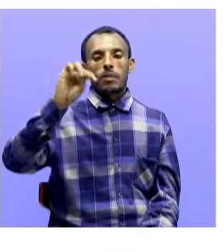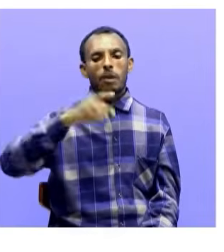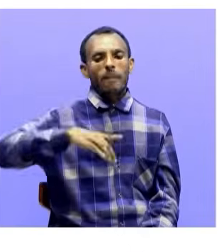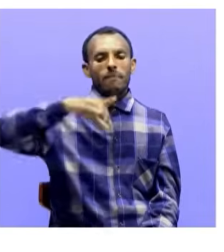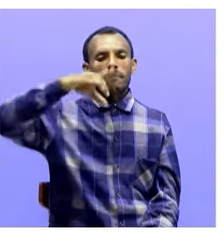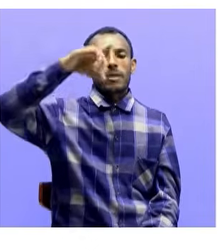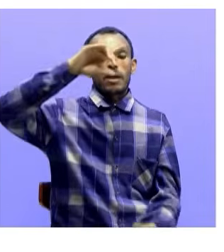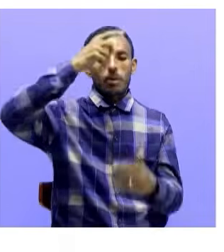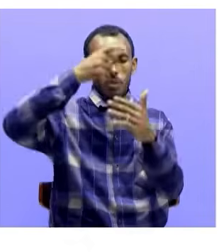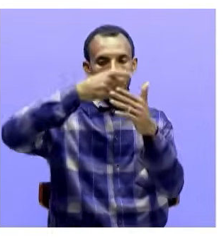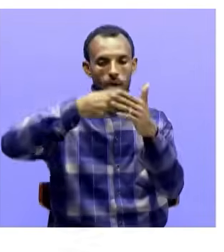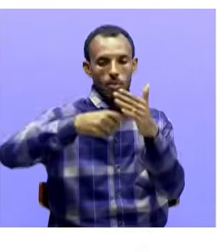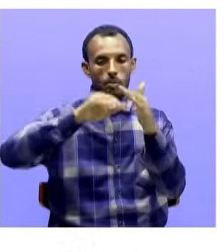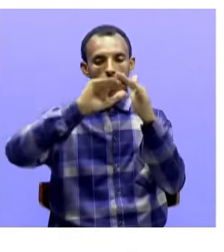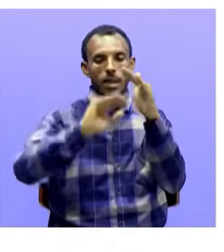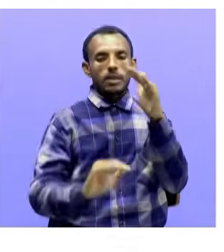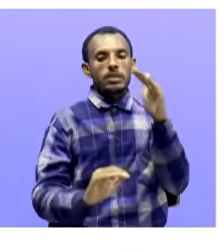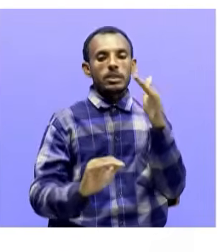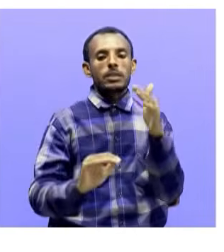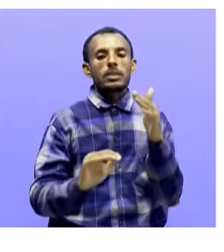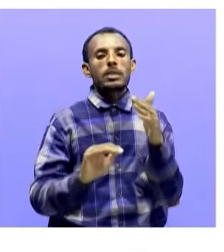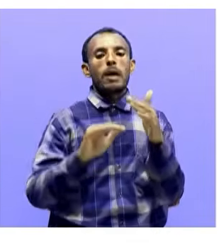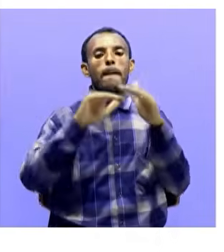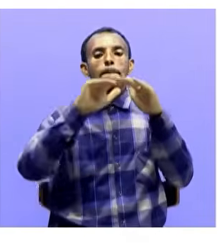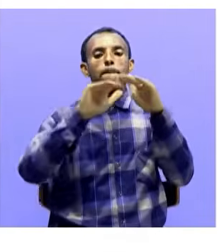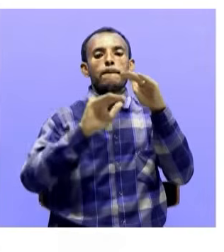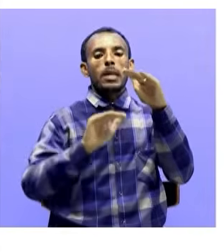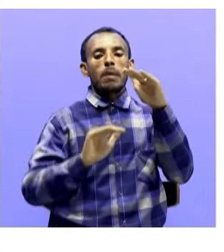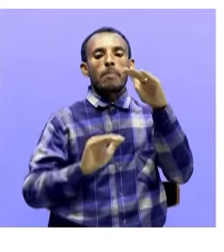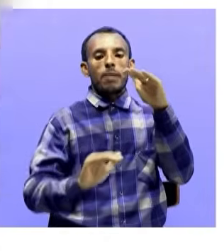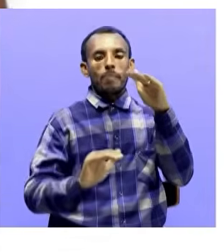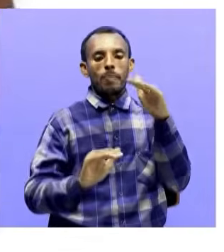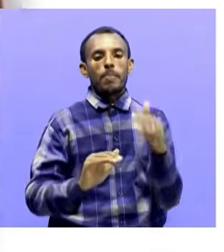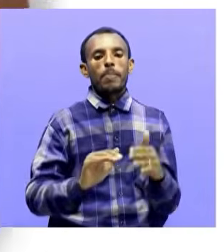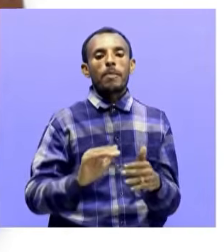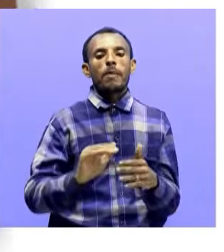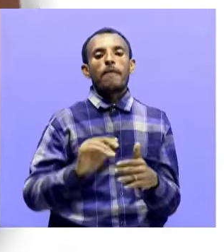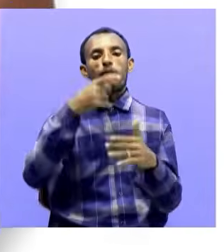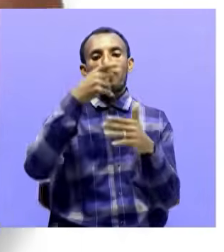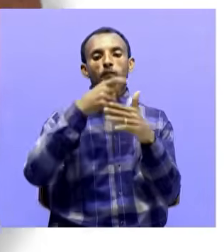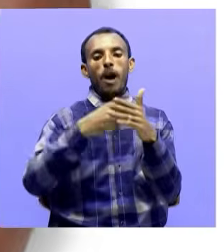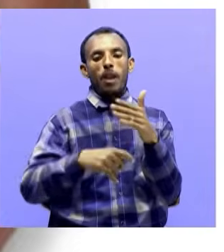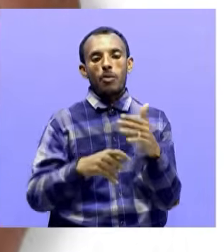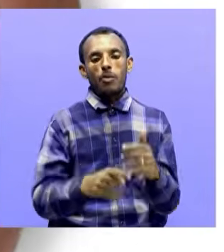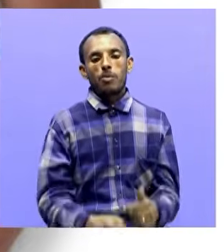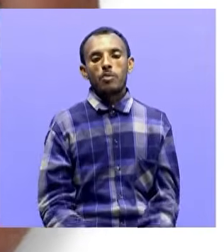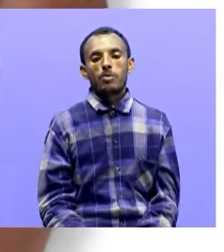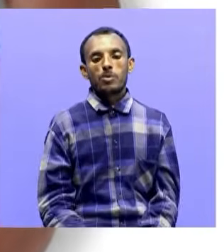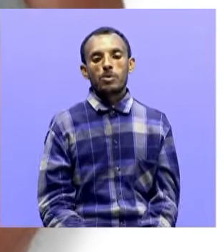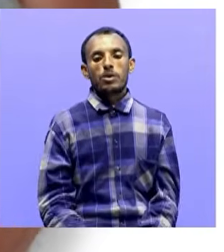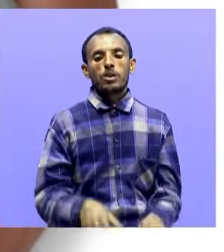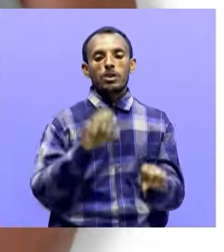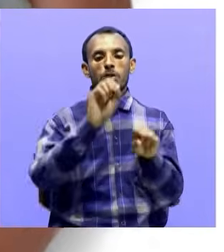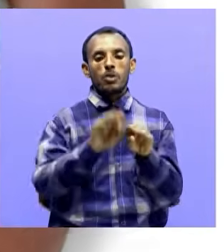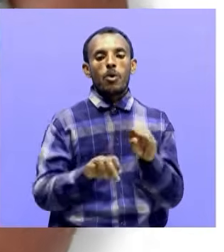value of a given data set minus the minimum value of the given data set, minimum value. So